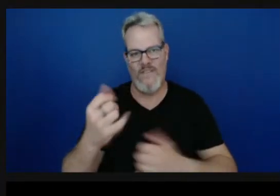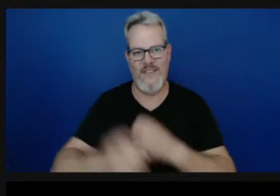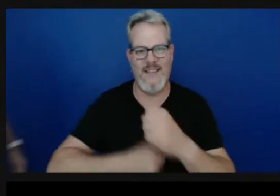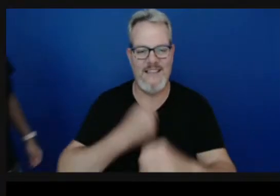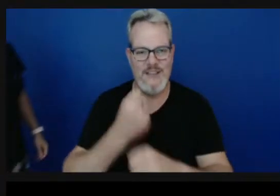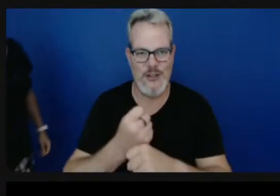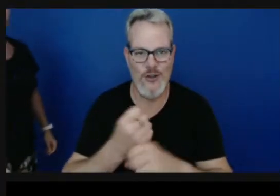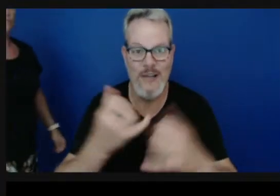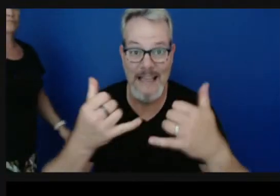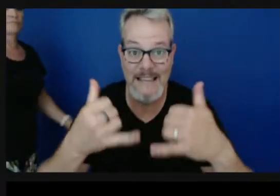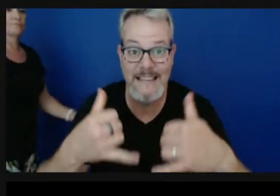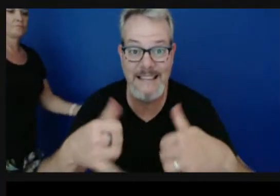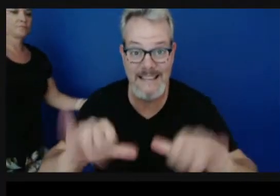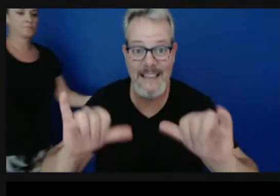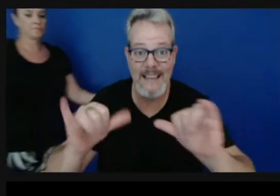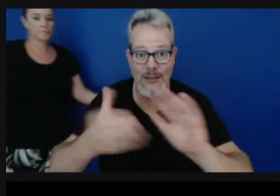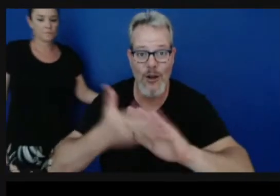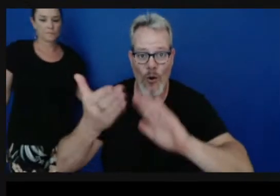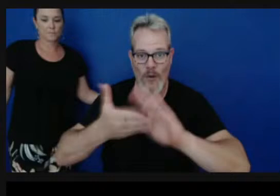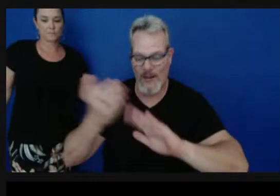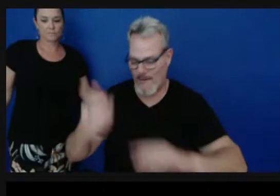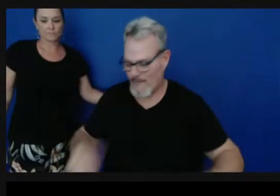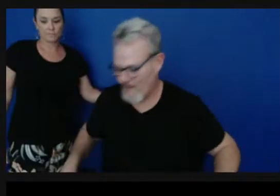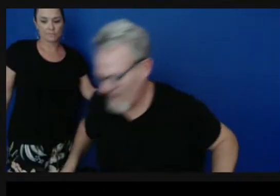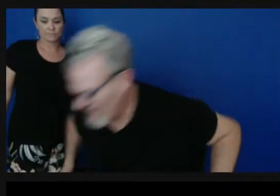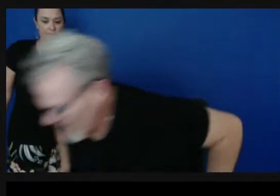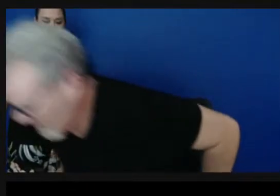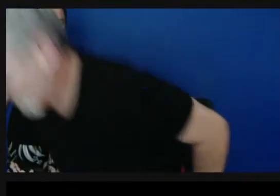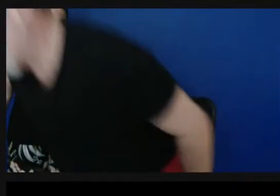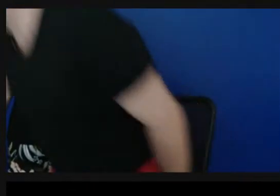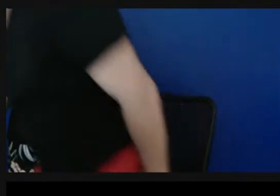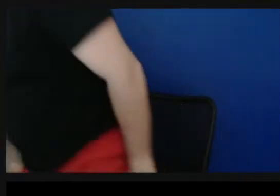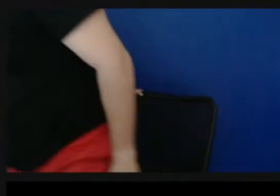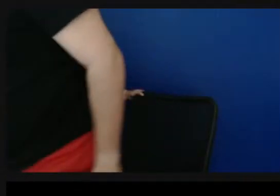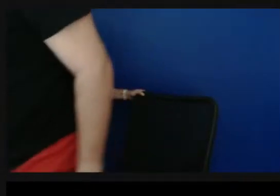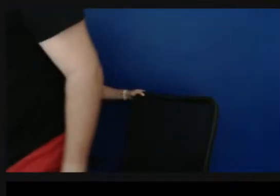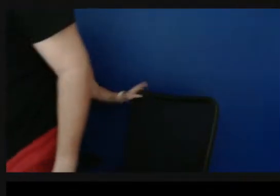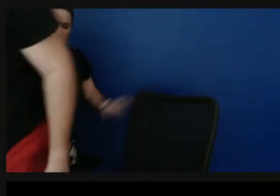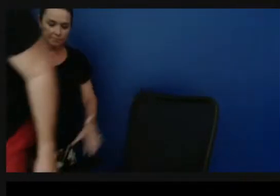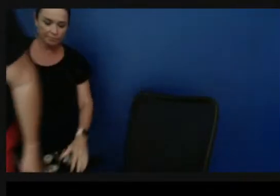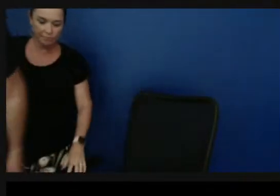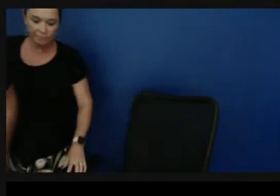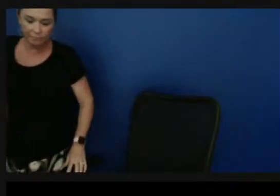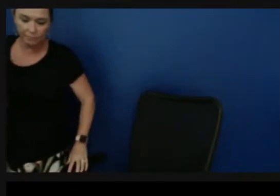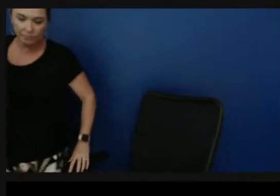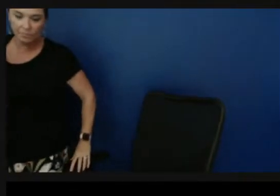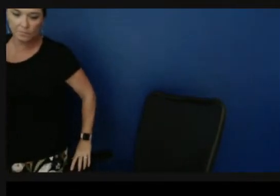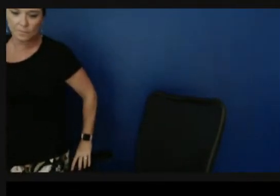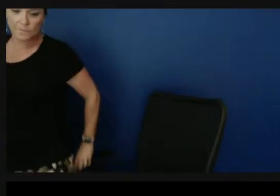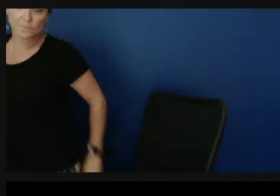recently the magma seems to be building, pushing more the eastern side of the Koaʻe block.